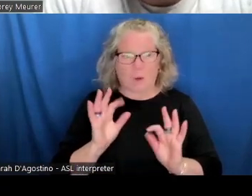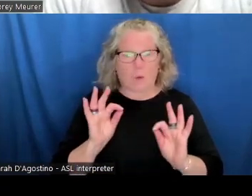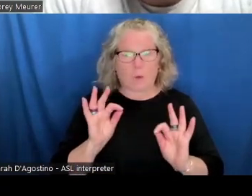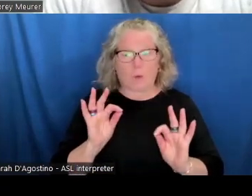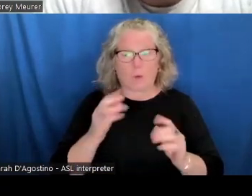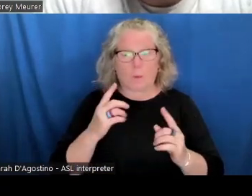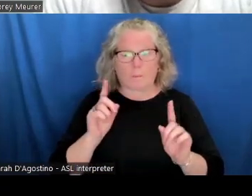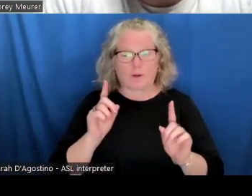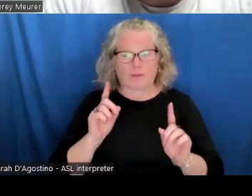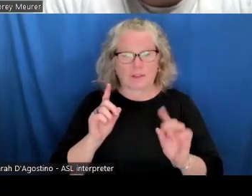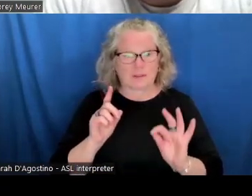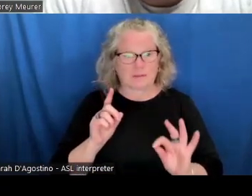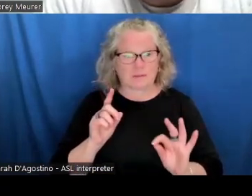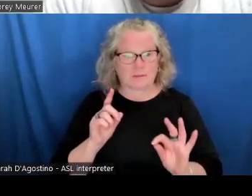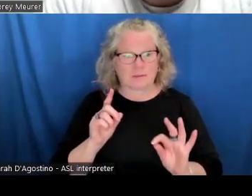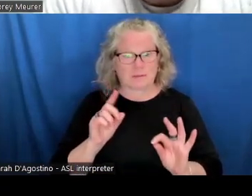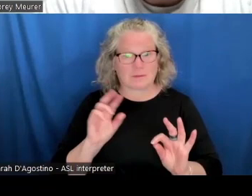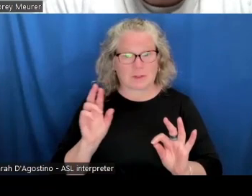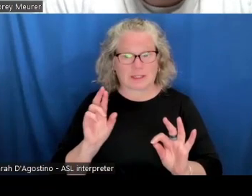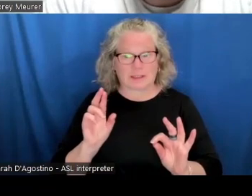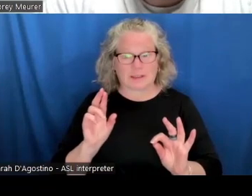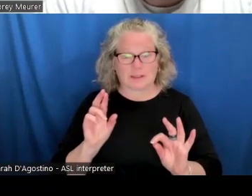are.